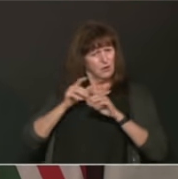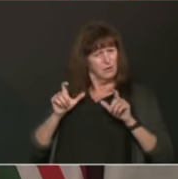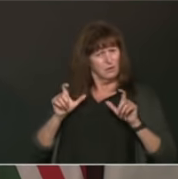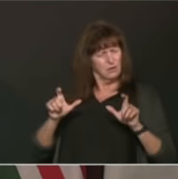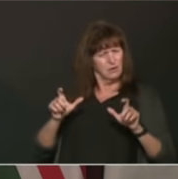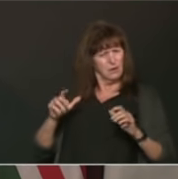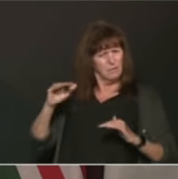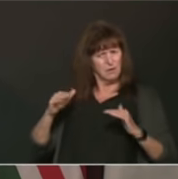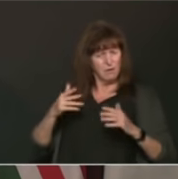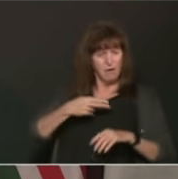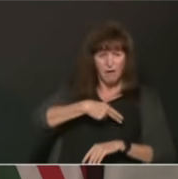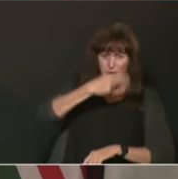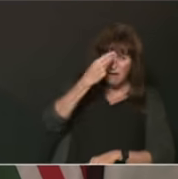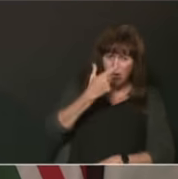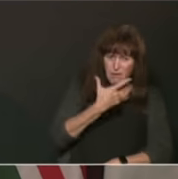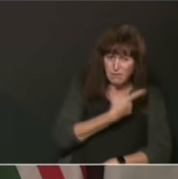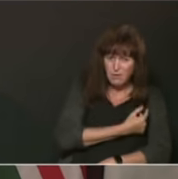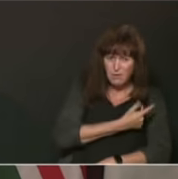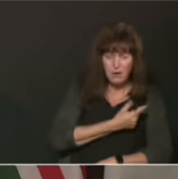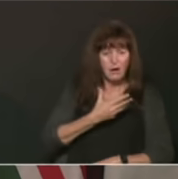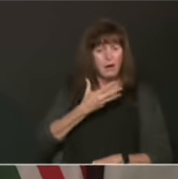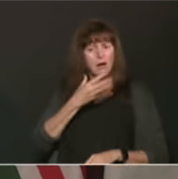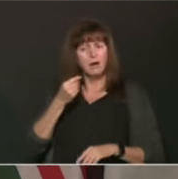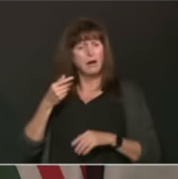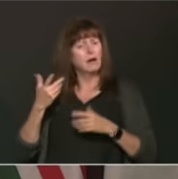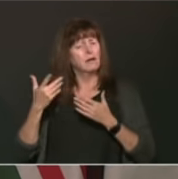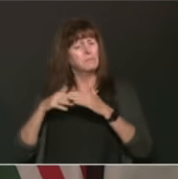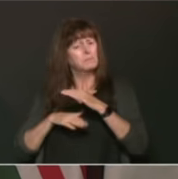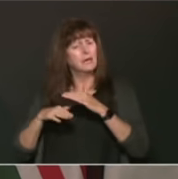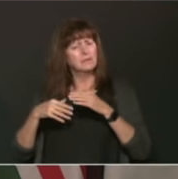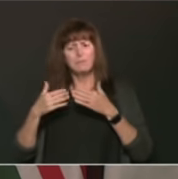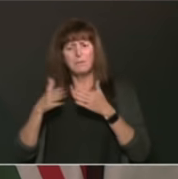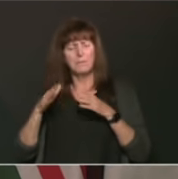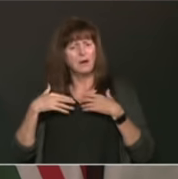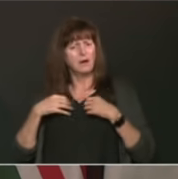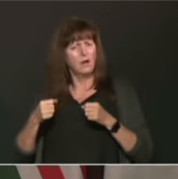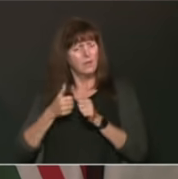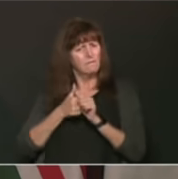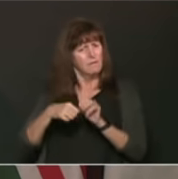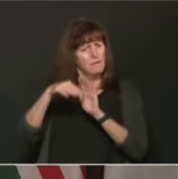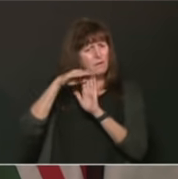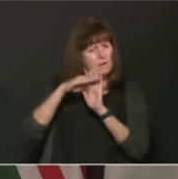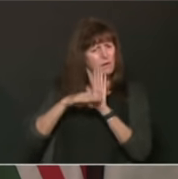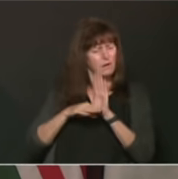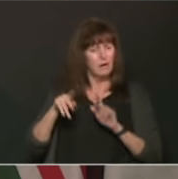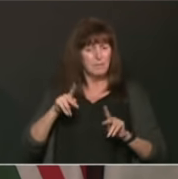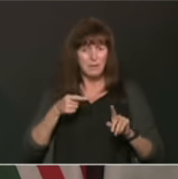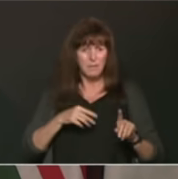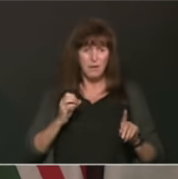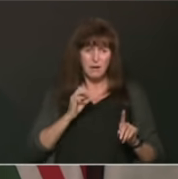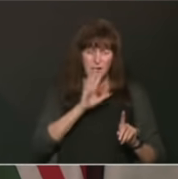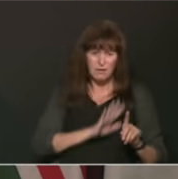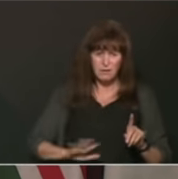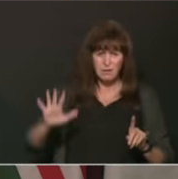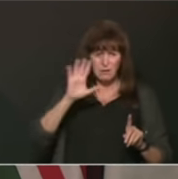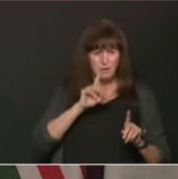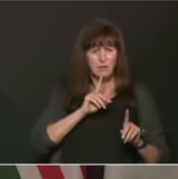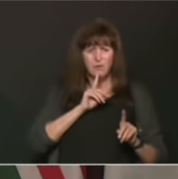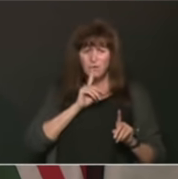to just the basic public health measures. And Ontarians deserve thanks and simply praise, as certainly from